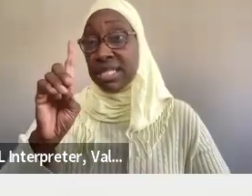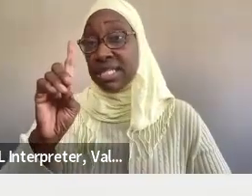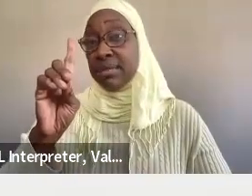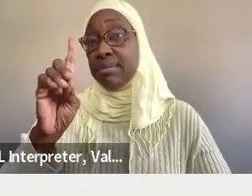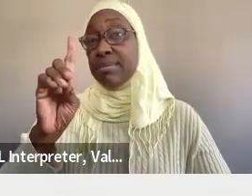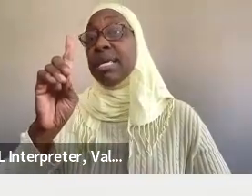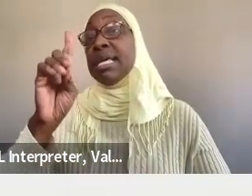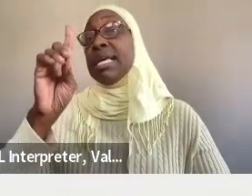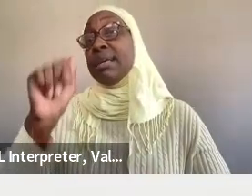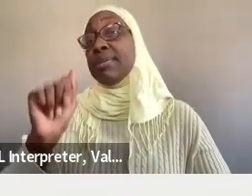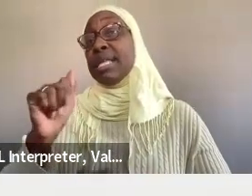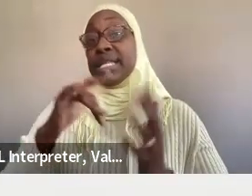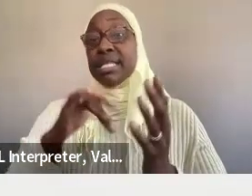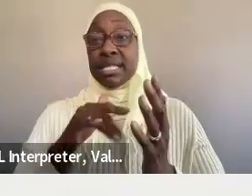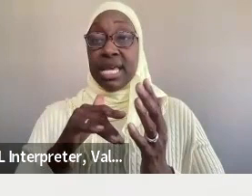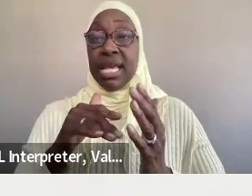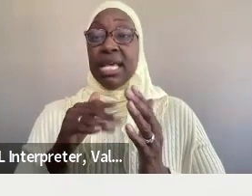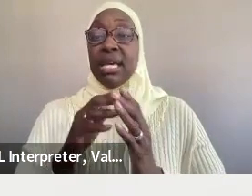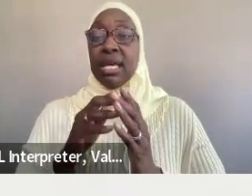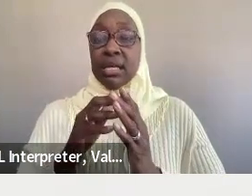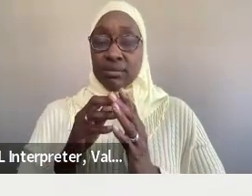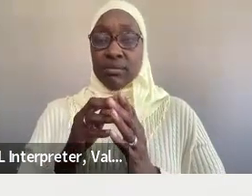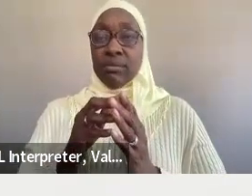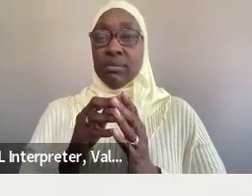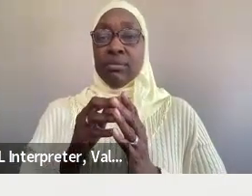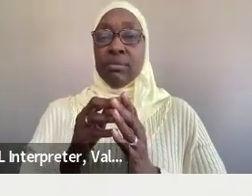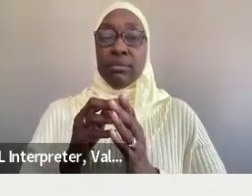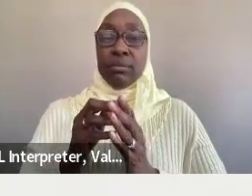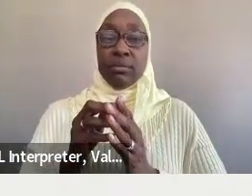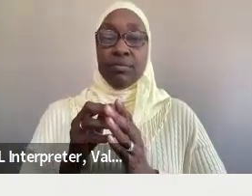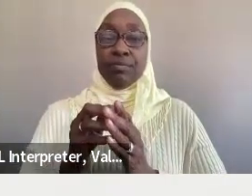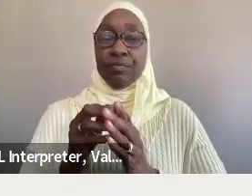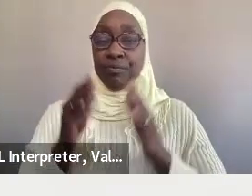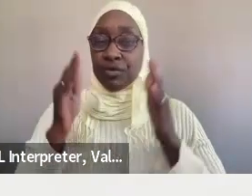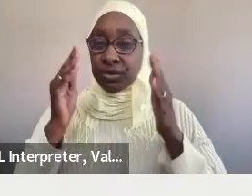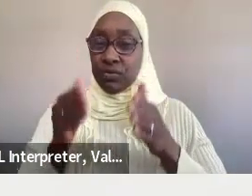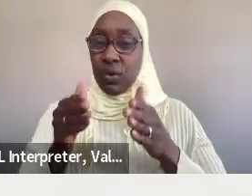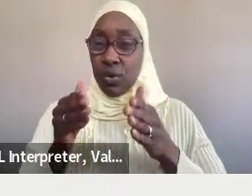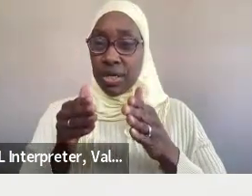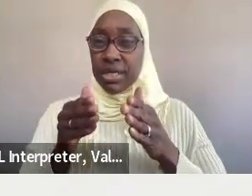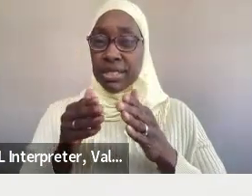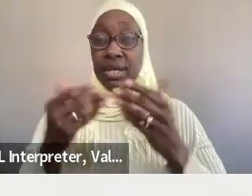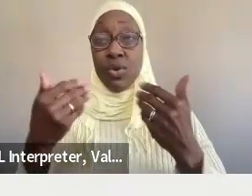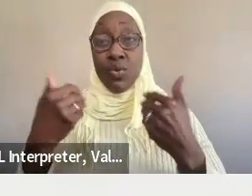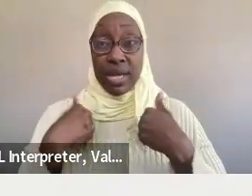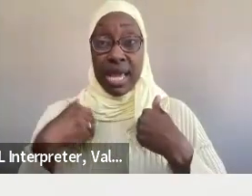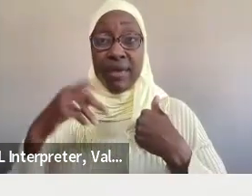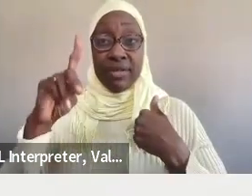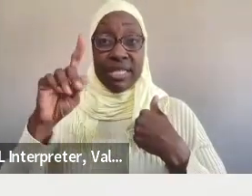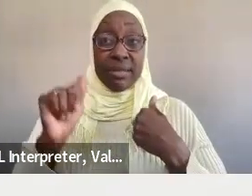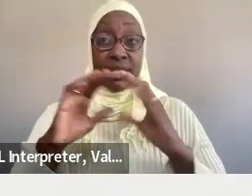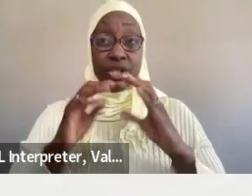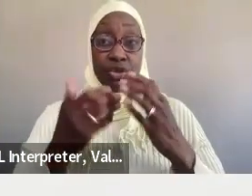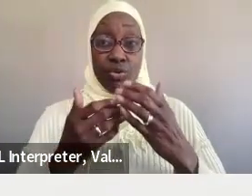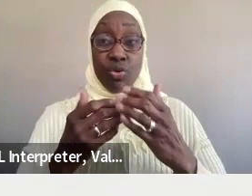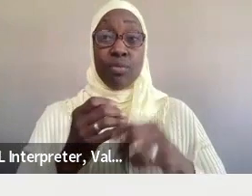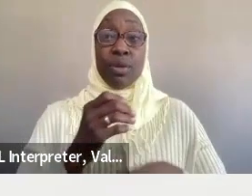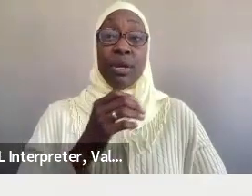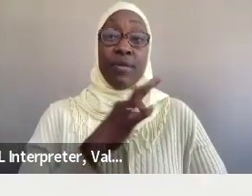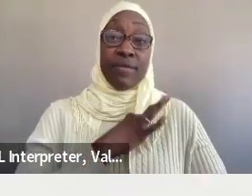well. We've successfully created a disability studies working group of faculty and staff, so we're moving in the right